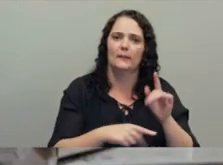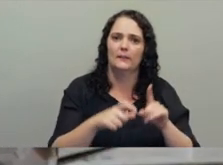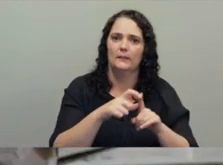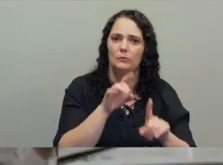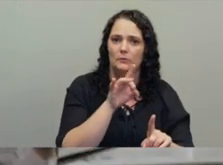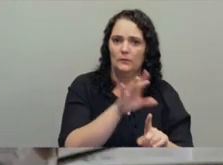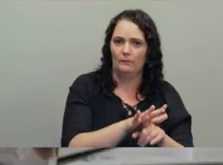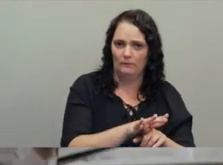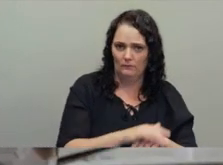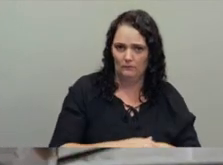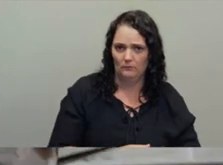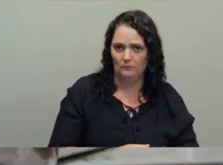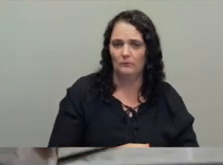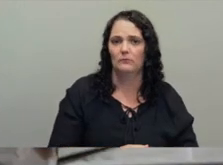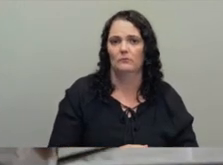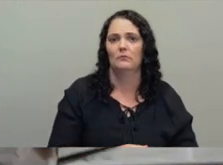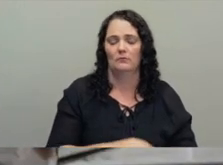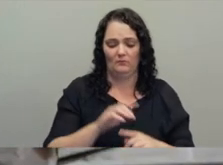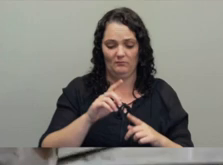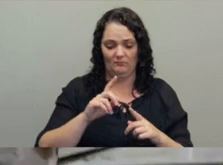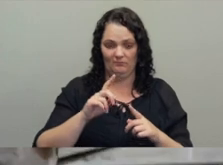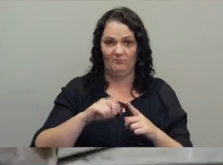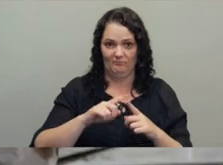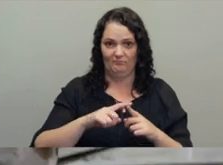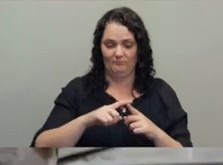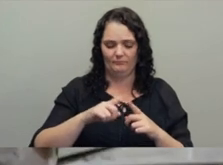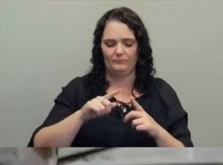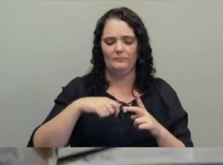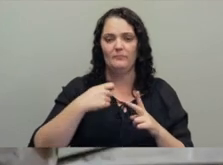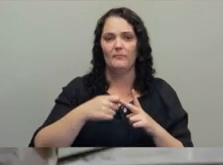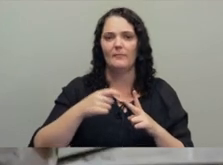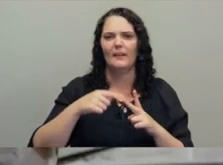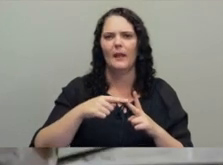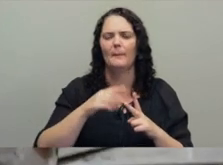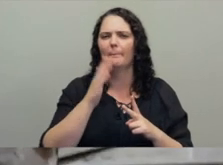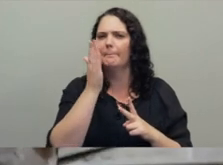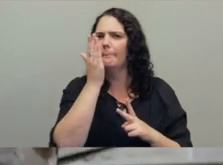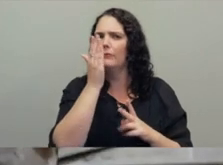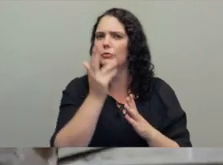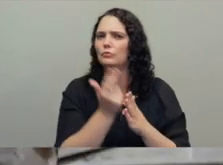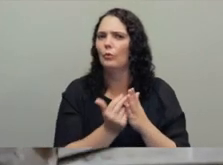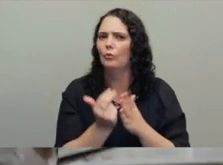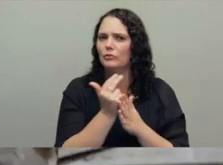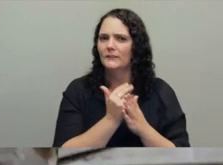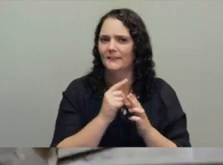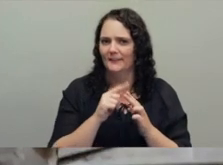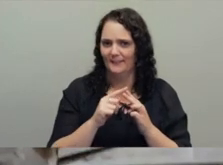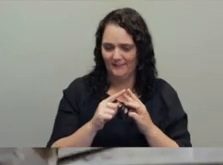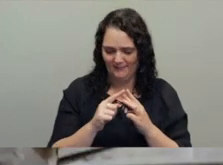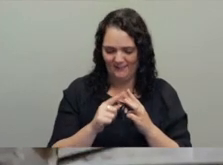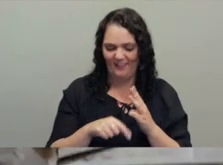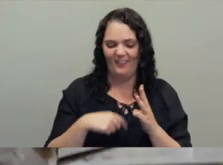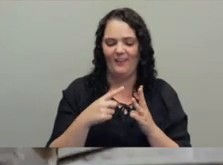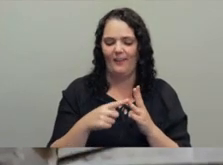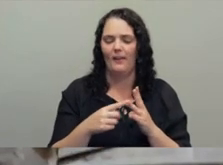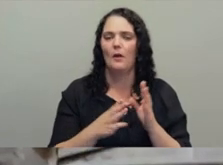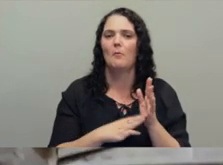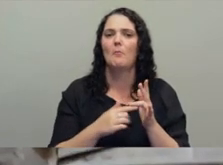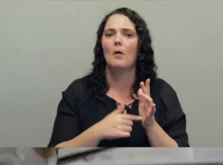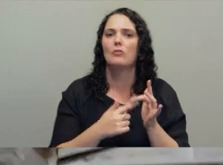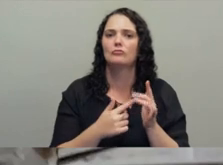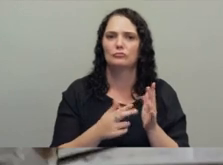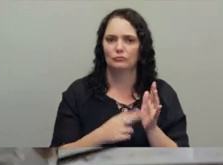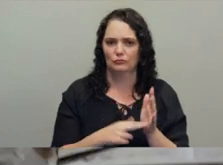two Saturdays in June. We're going to do mirror drawing. We're going to talk about portraiture. And then we're going to get into doing some motion drawing again. Just a